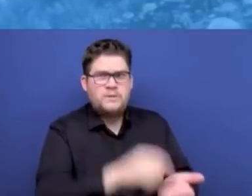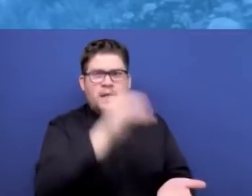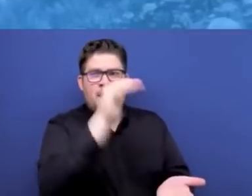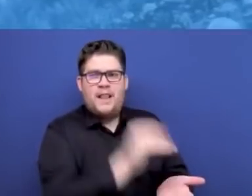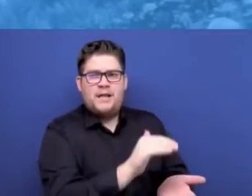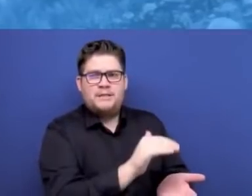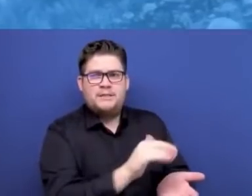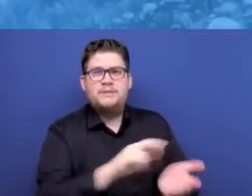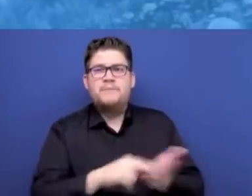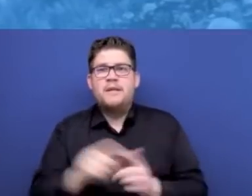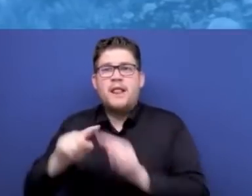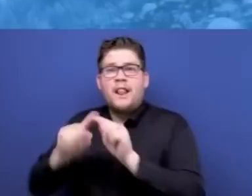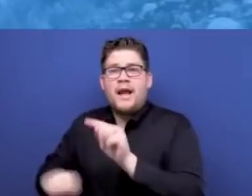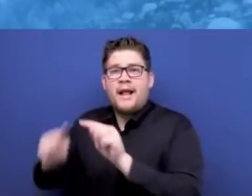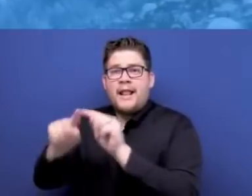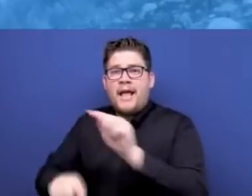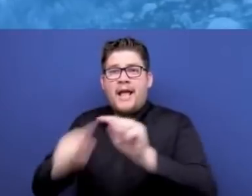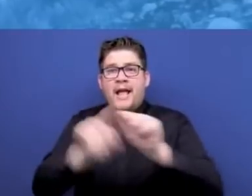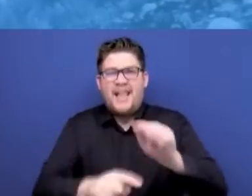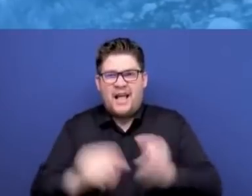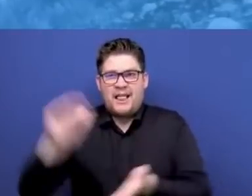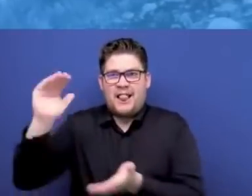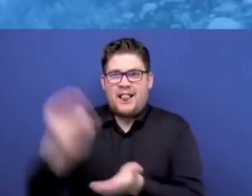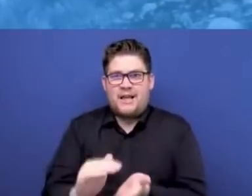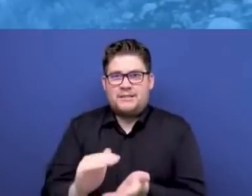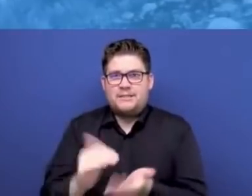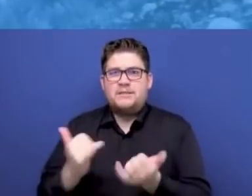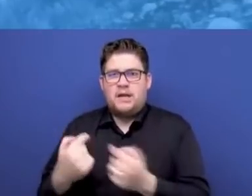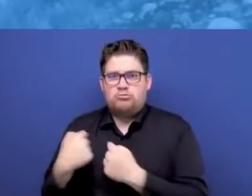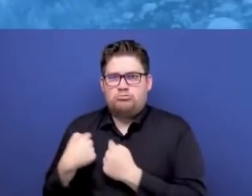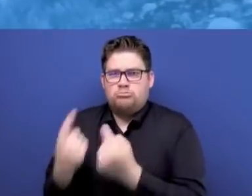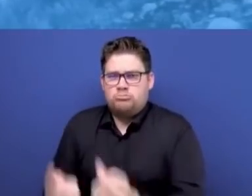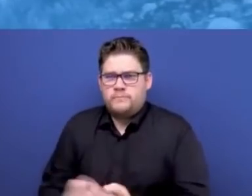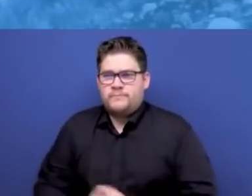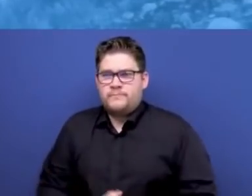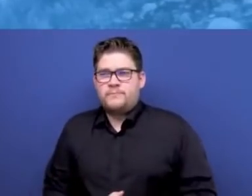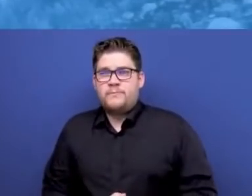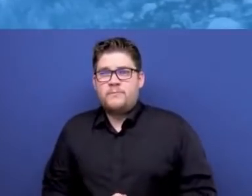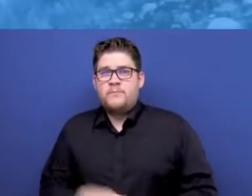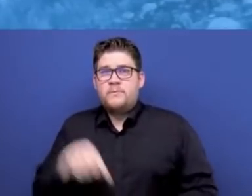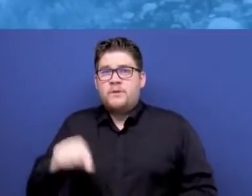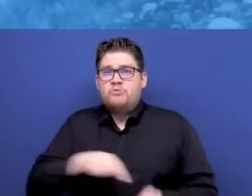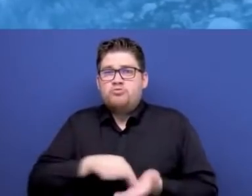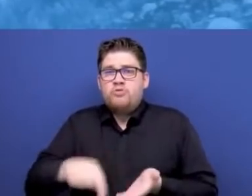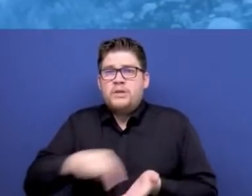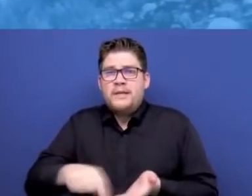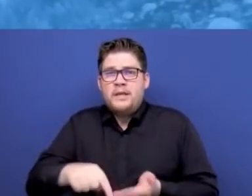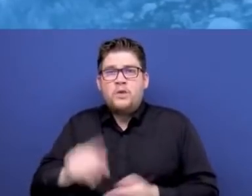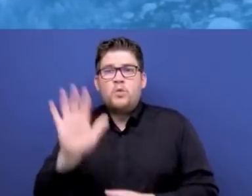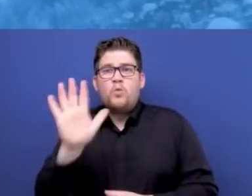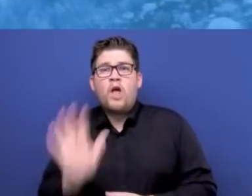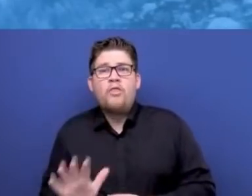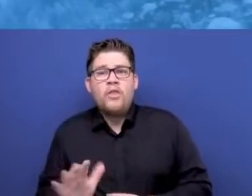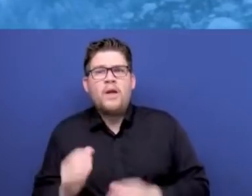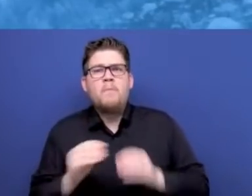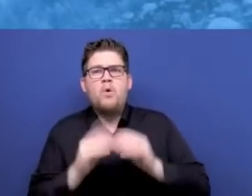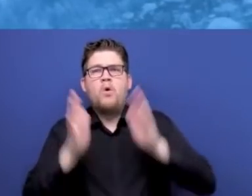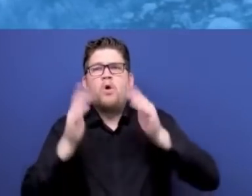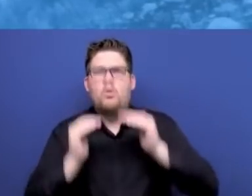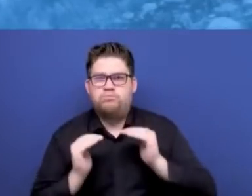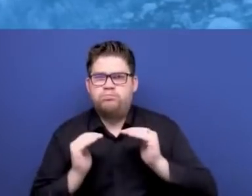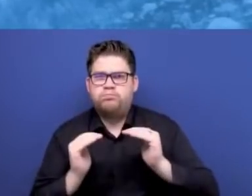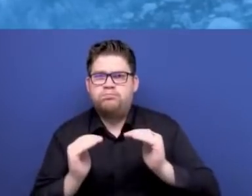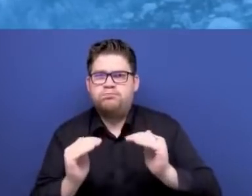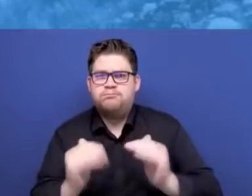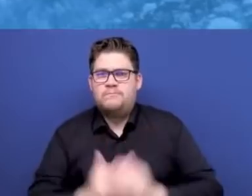more stable weather pattern this week. And really what that means to our firefighters and our incidents is they'll continue